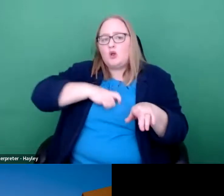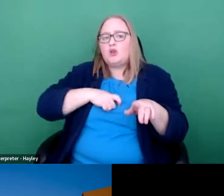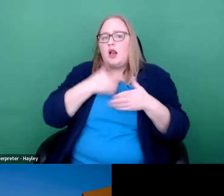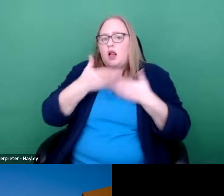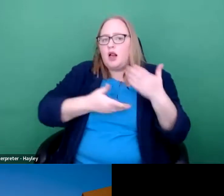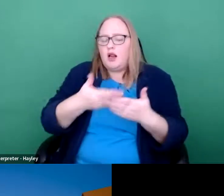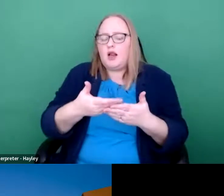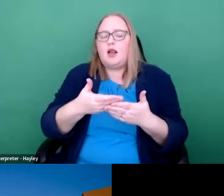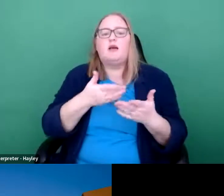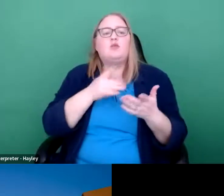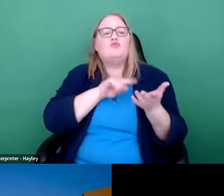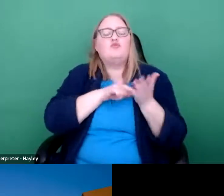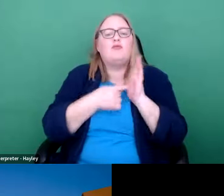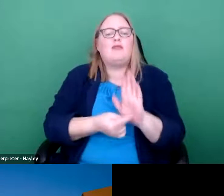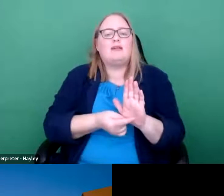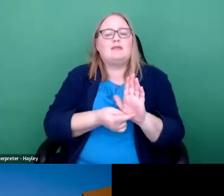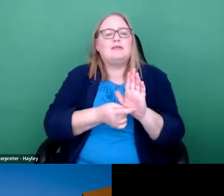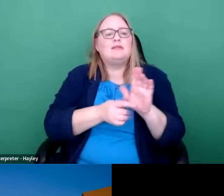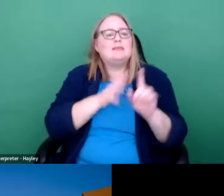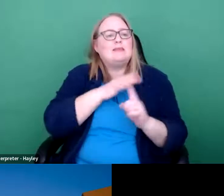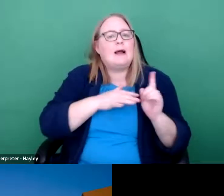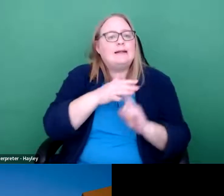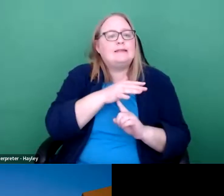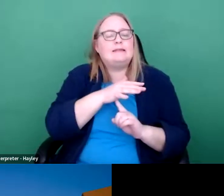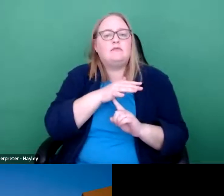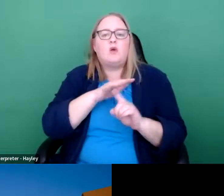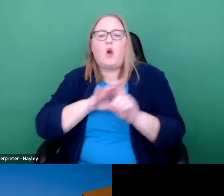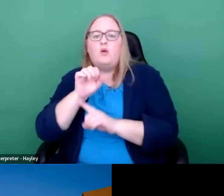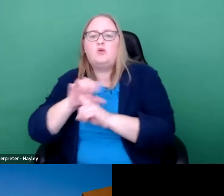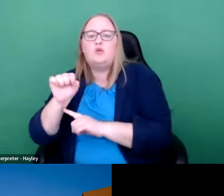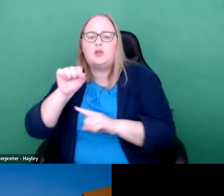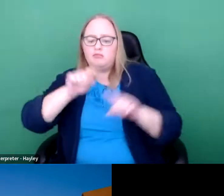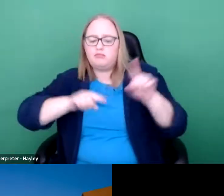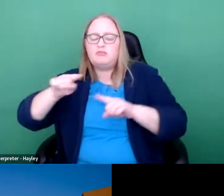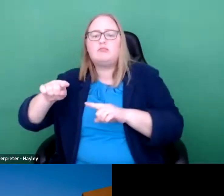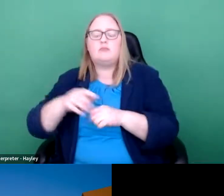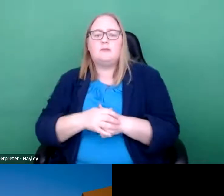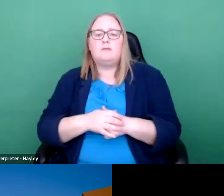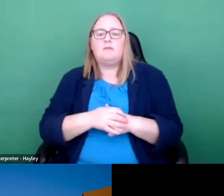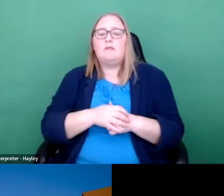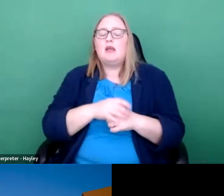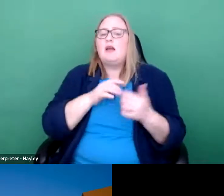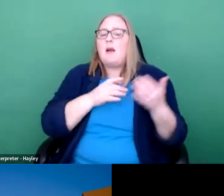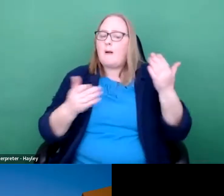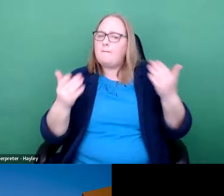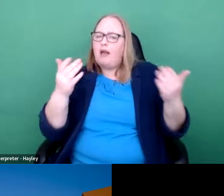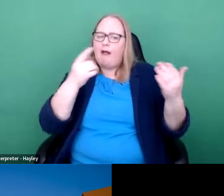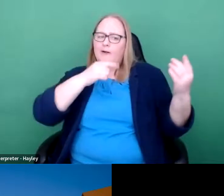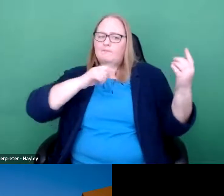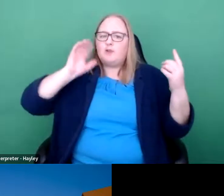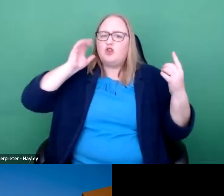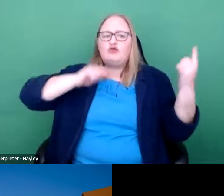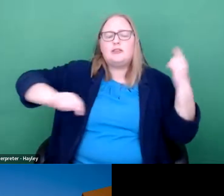societies and cultures. And by making these comparisons, we can build better theories and more responsive